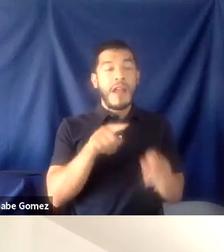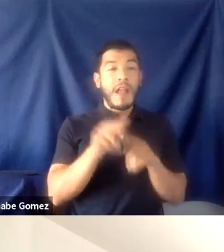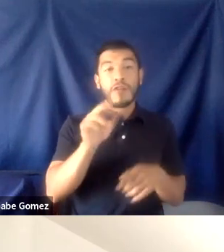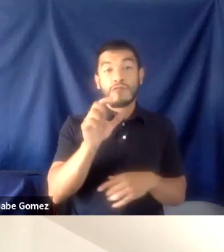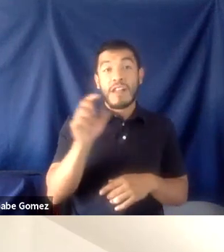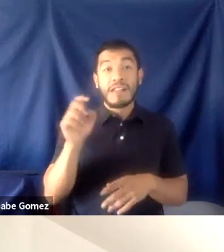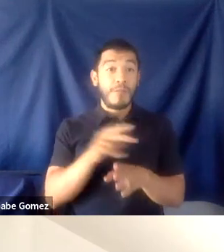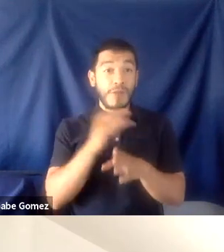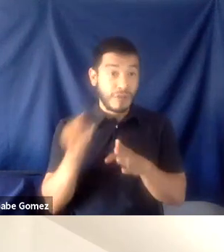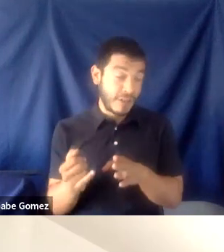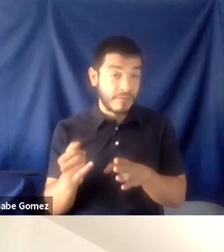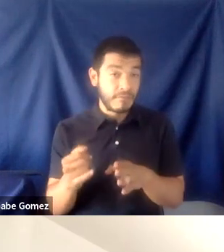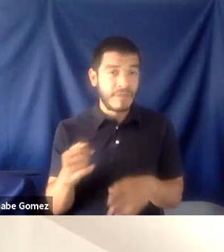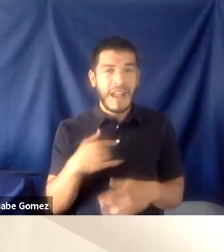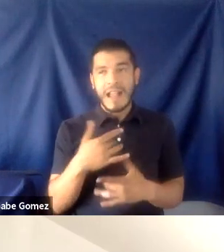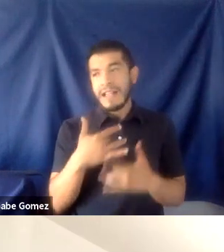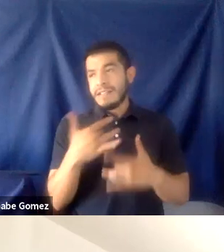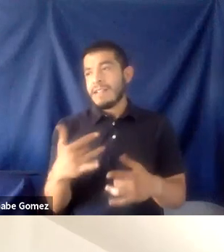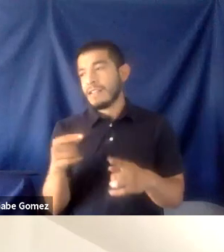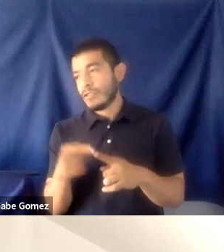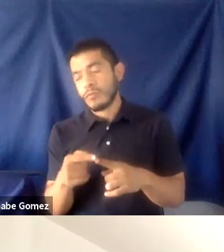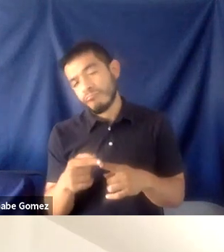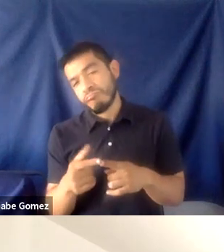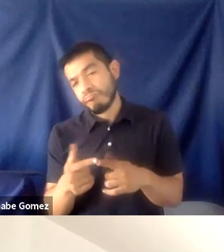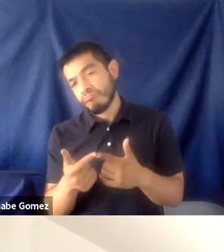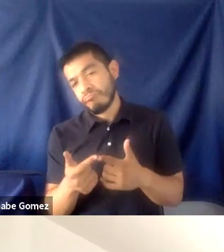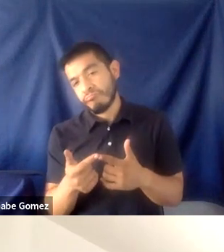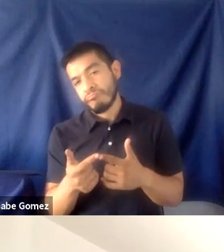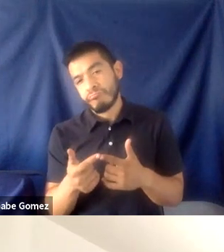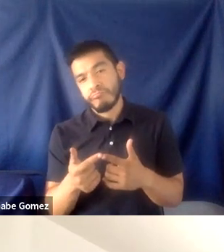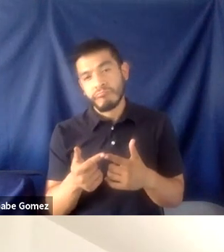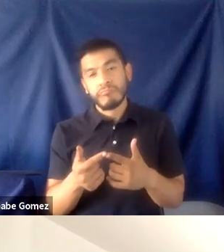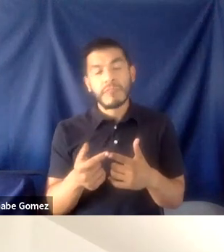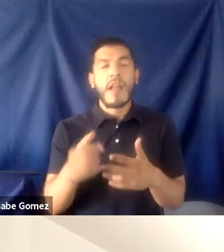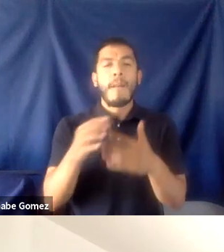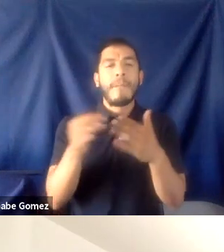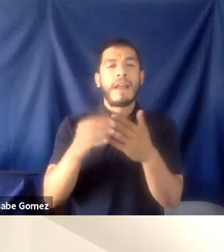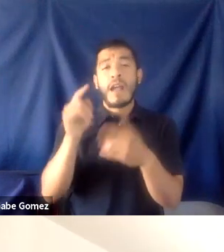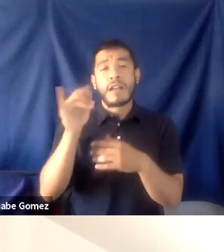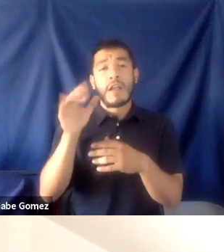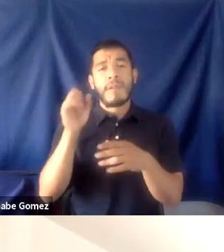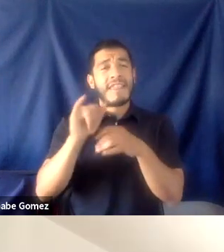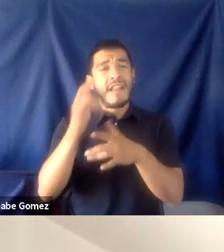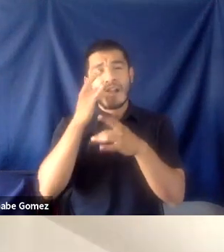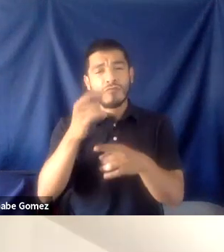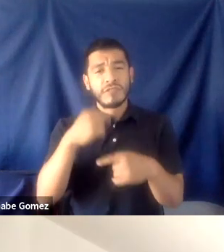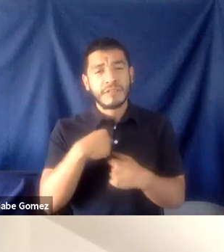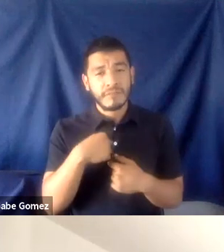Project. I tend to take on topics that interest me, that kind